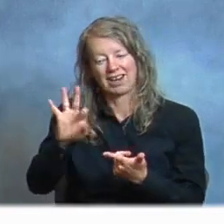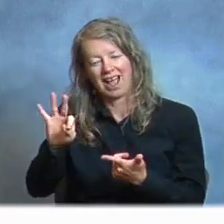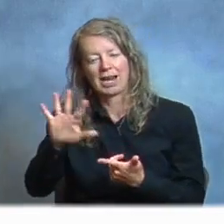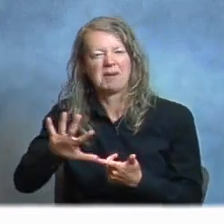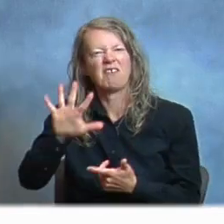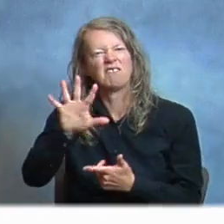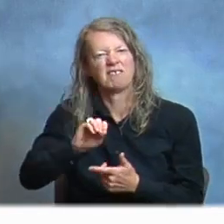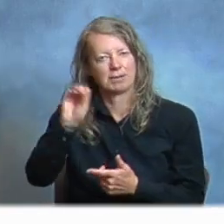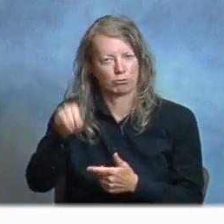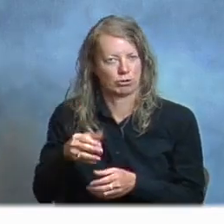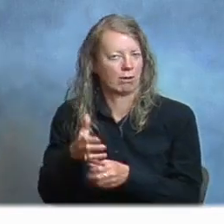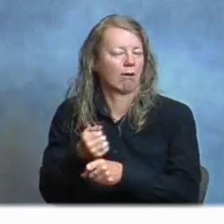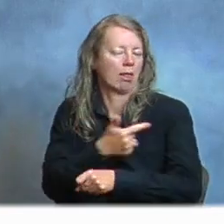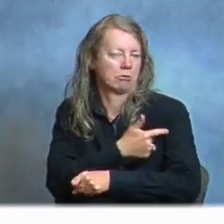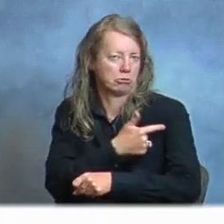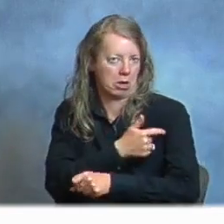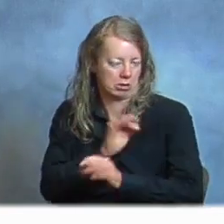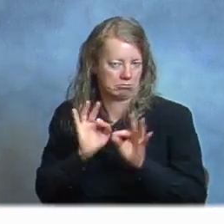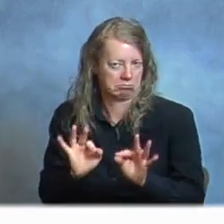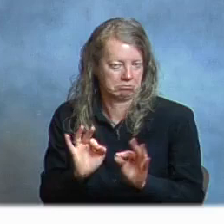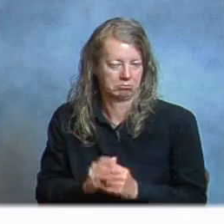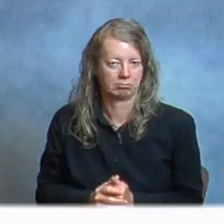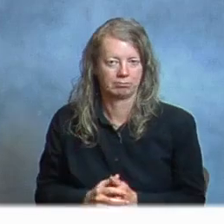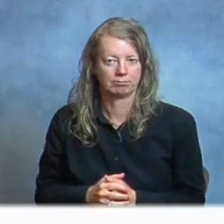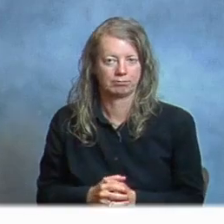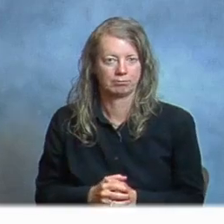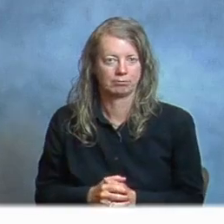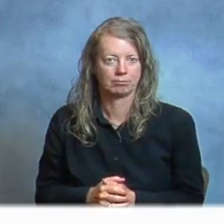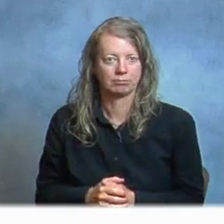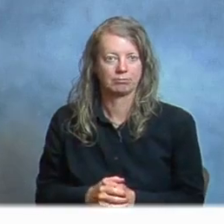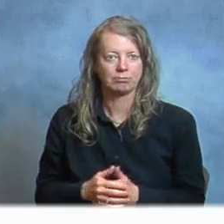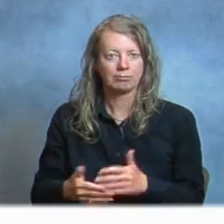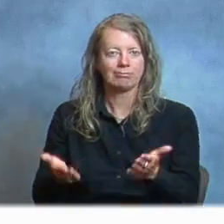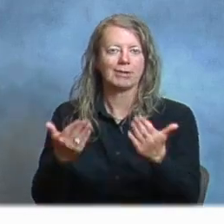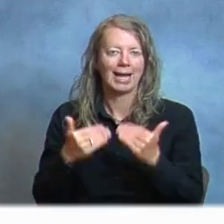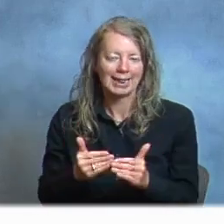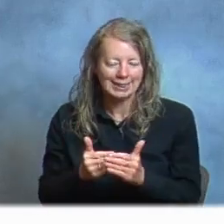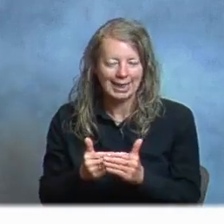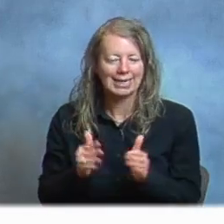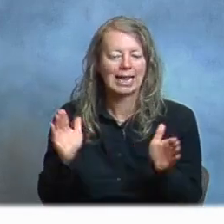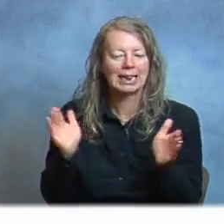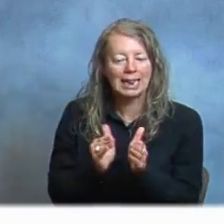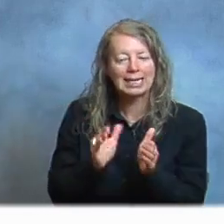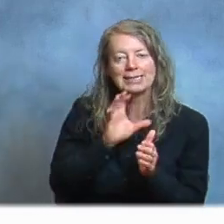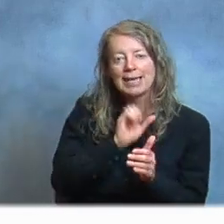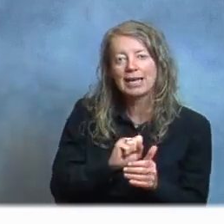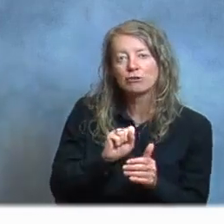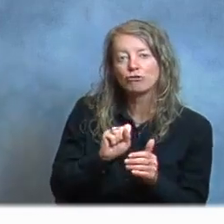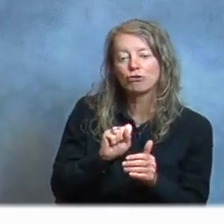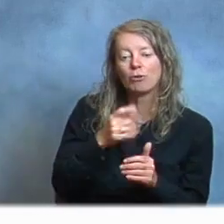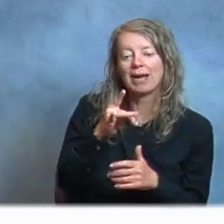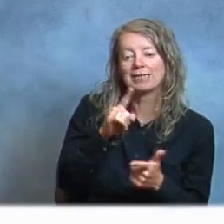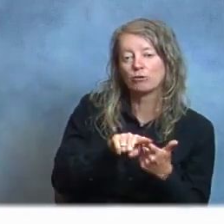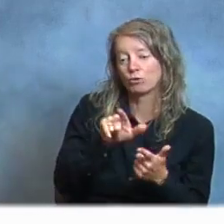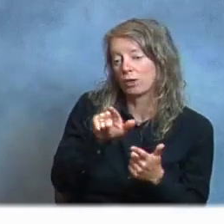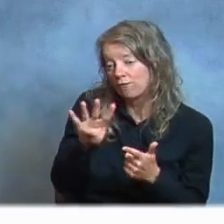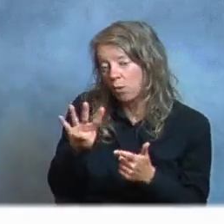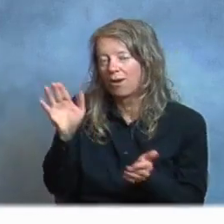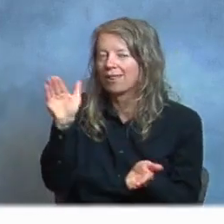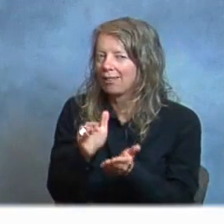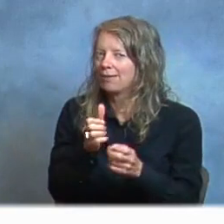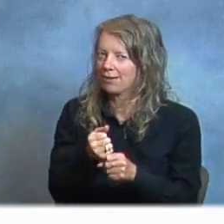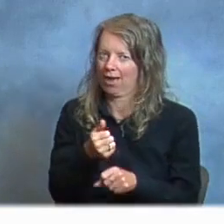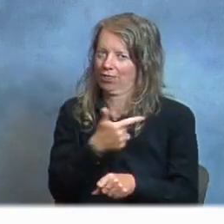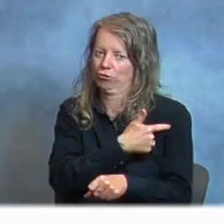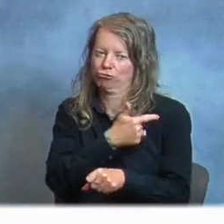49-year-old category. And then we do see a decline as we enter the 18 to 24 age group at